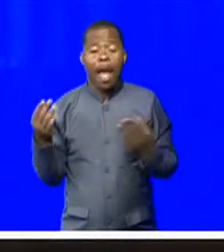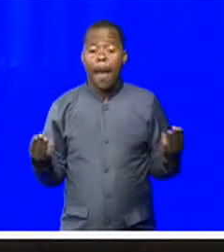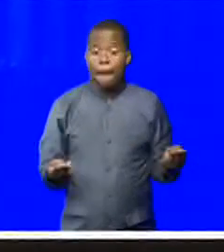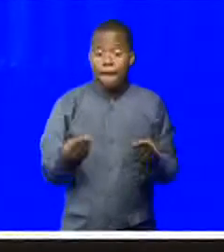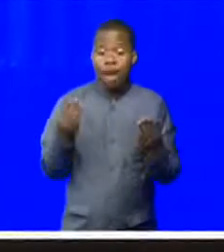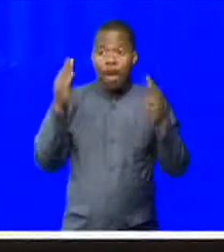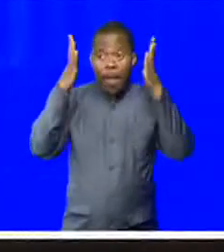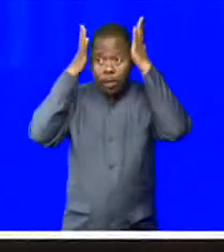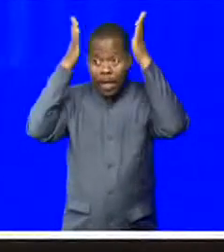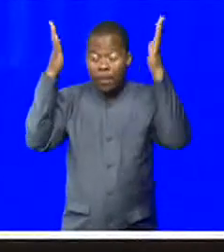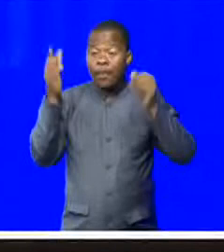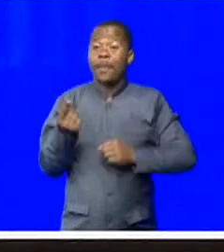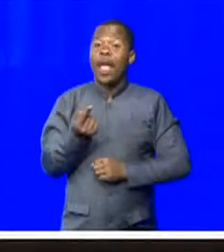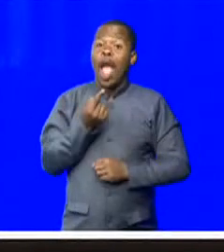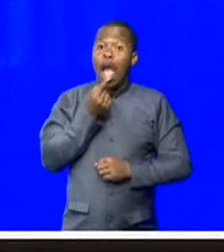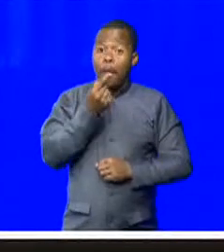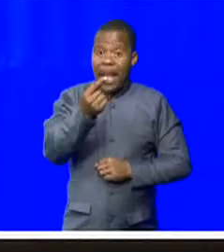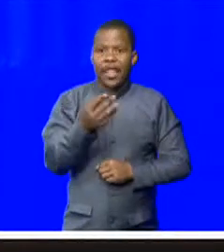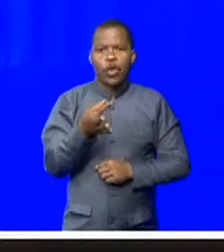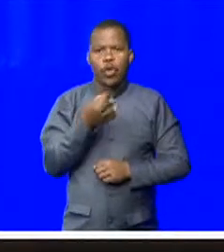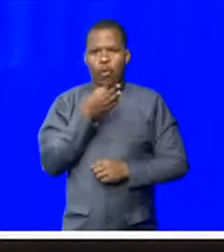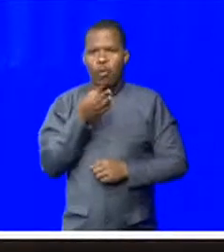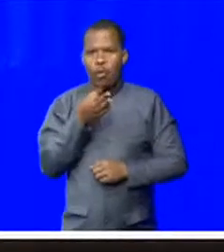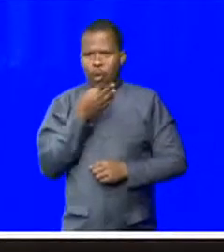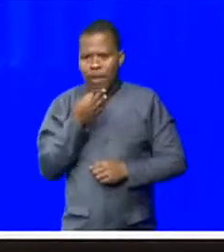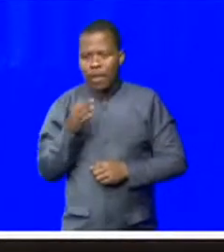Athi live umlibalo embili.